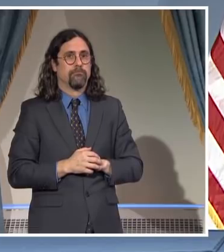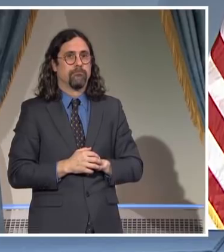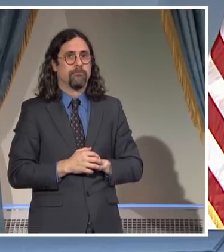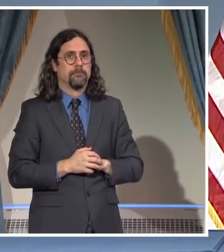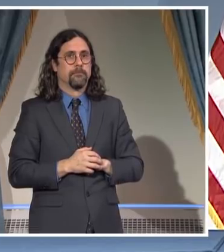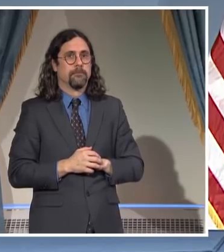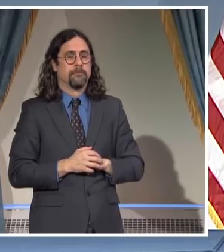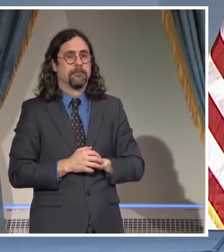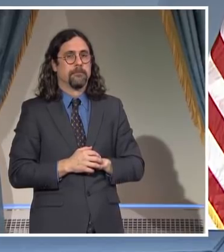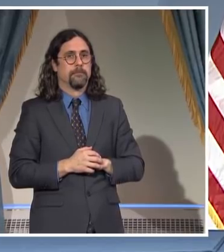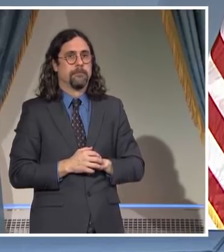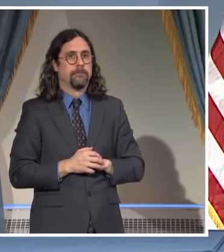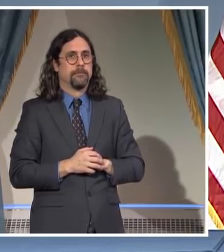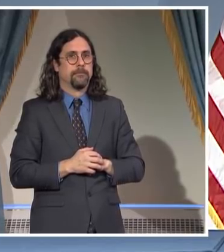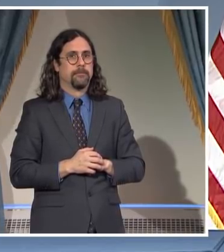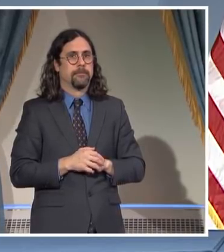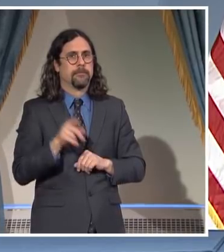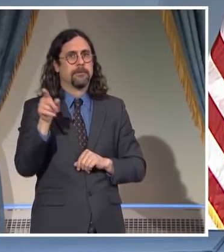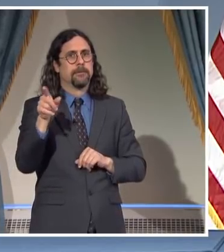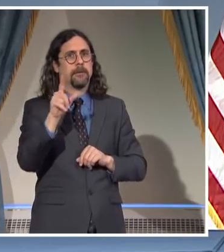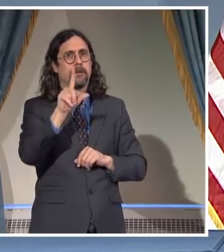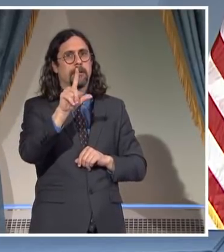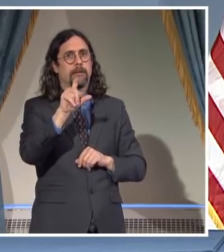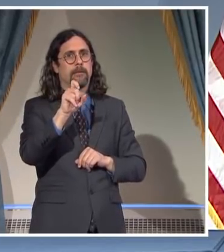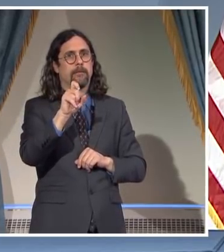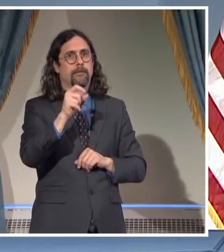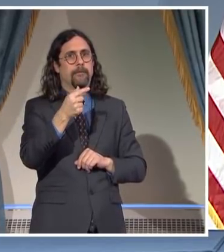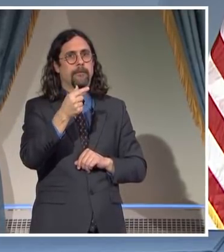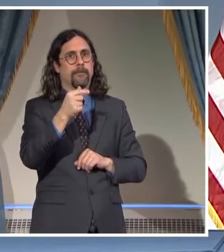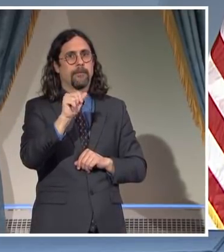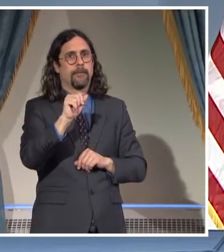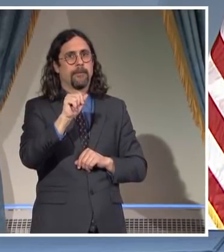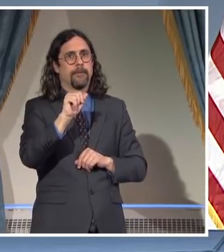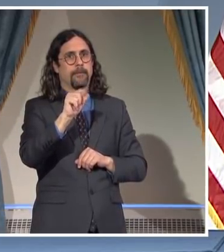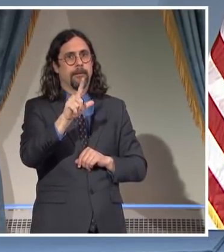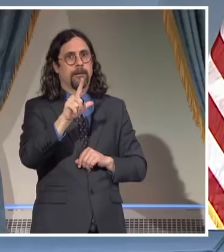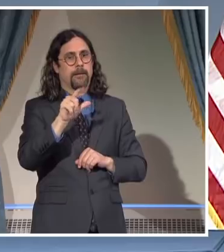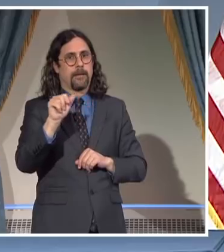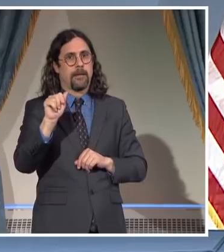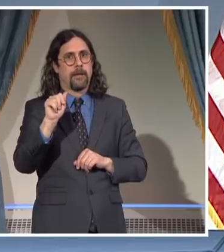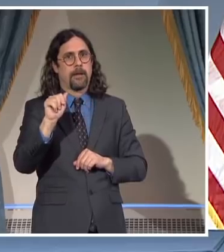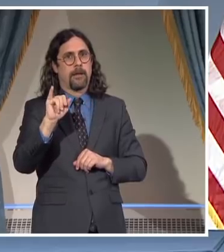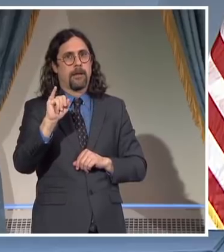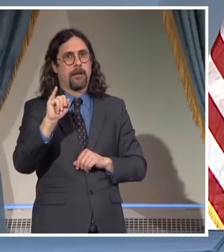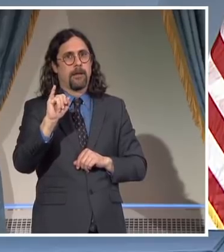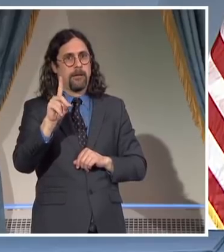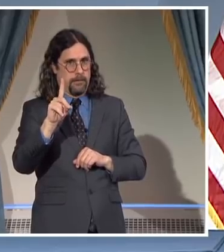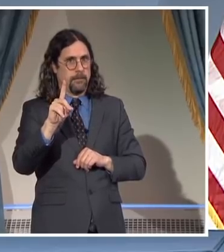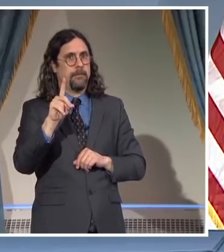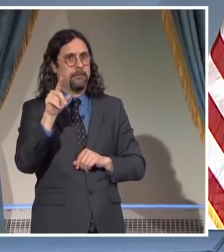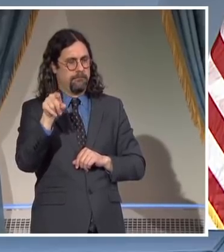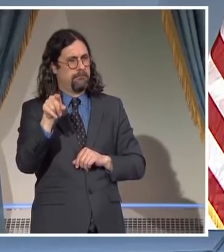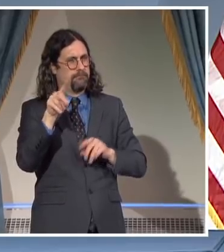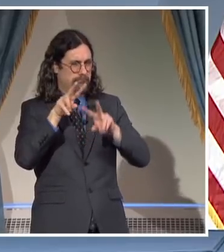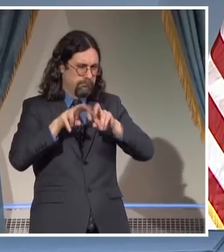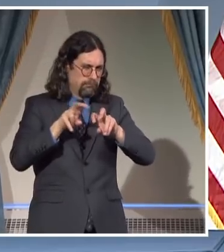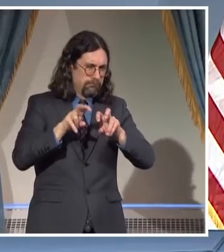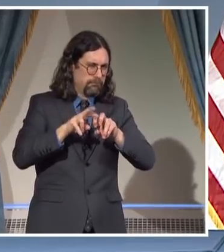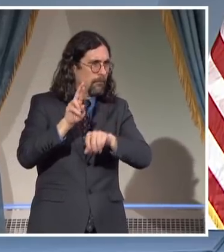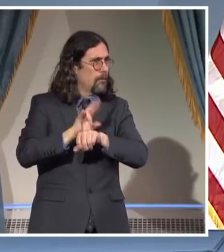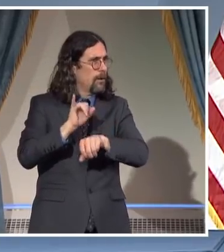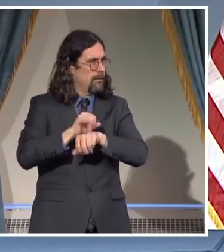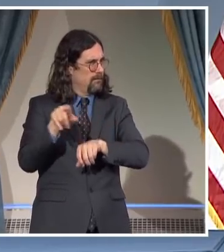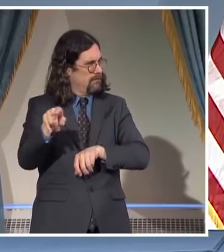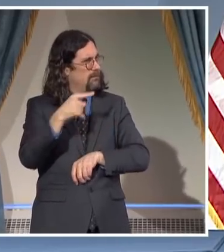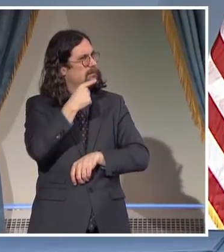I'm wondering if you guys have a plan on how you're going to deal with that. Are we going to open hospitals on